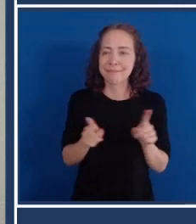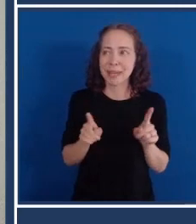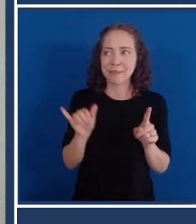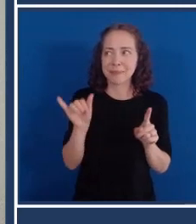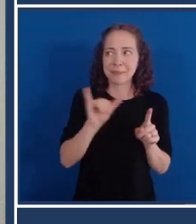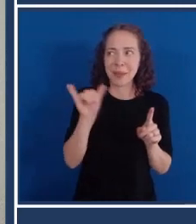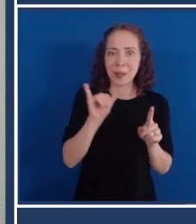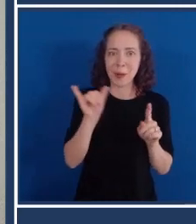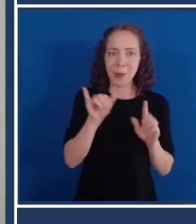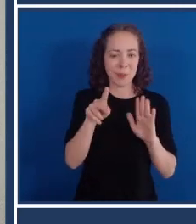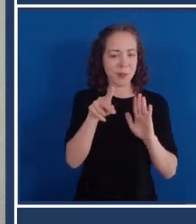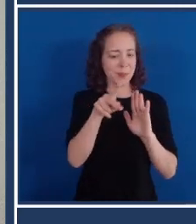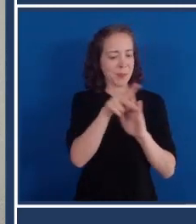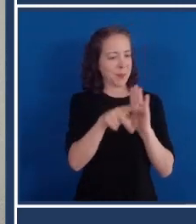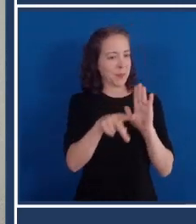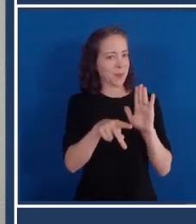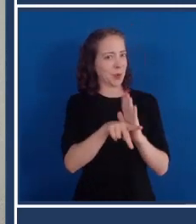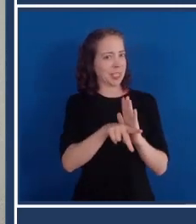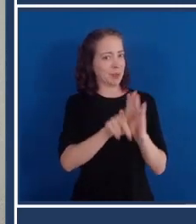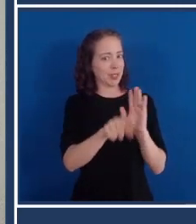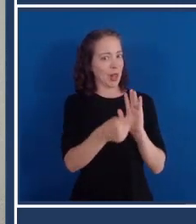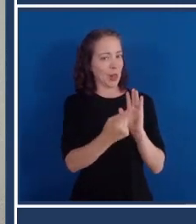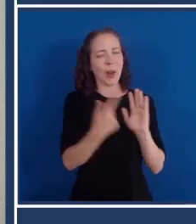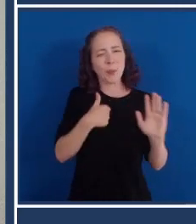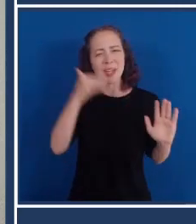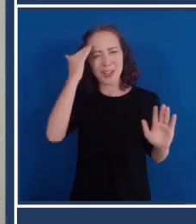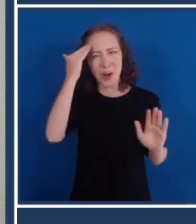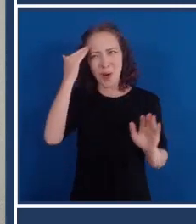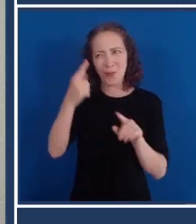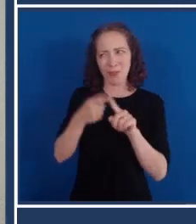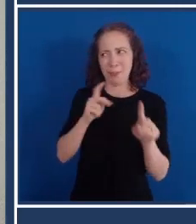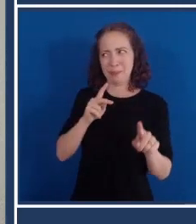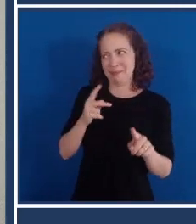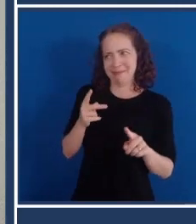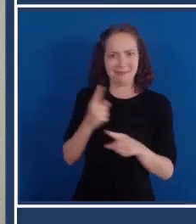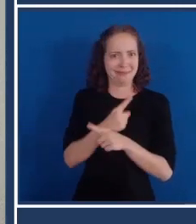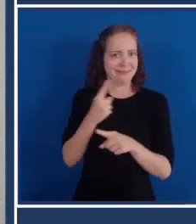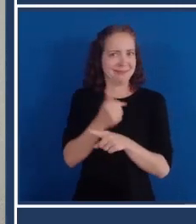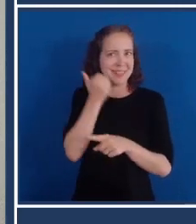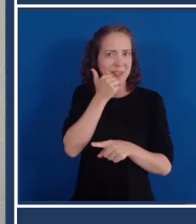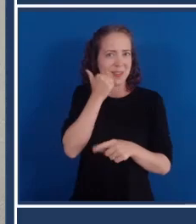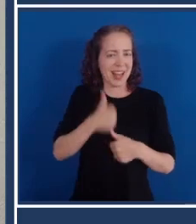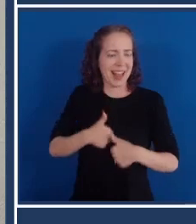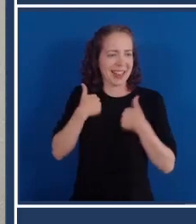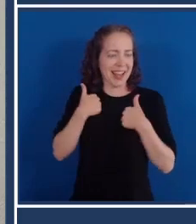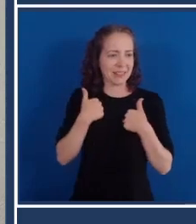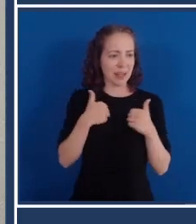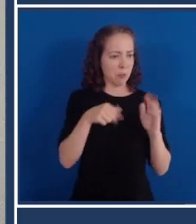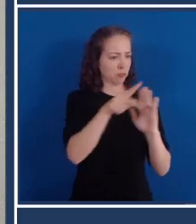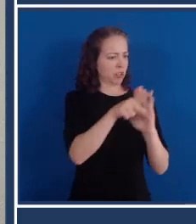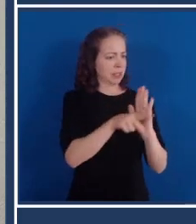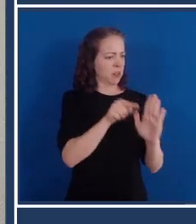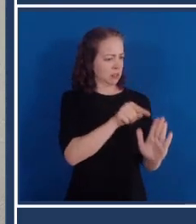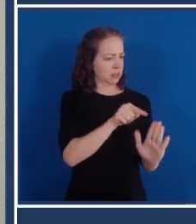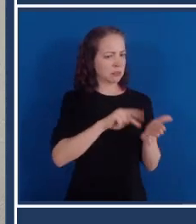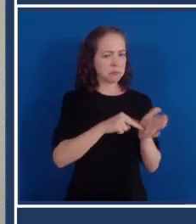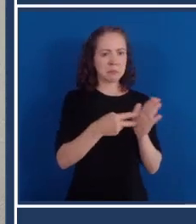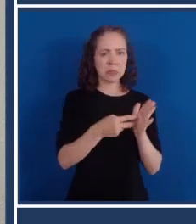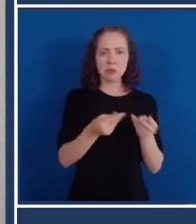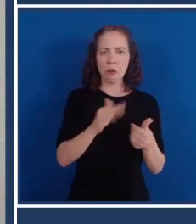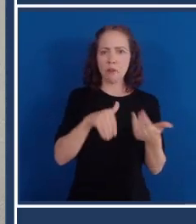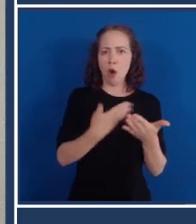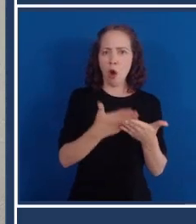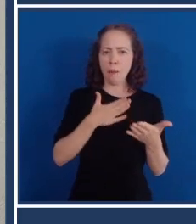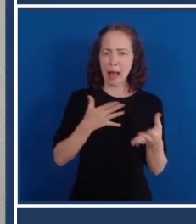answers when you are trying to resolve, difficult ethical questions, and they